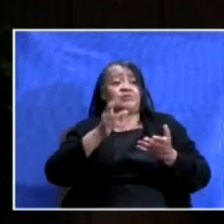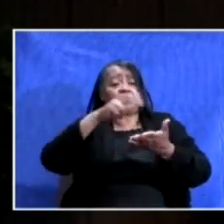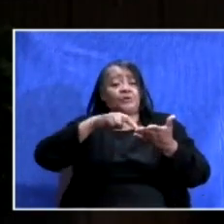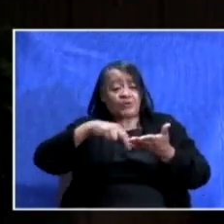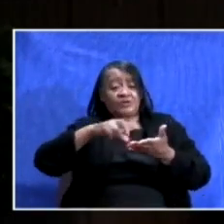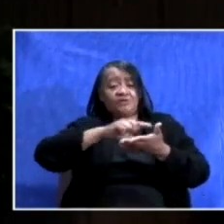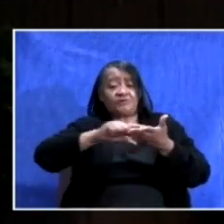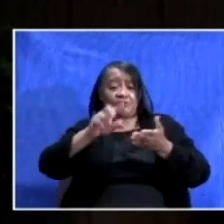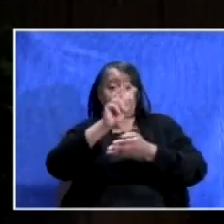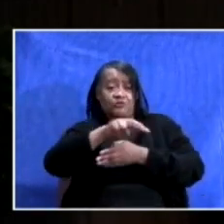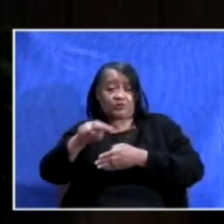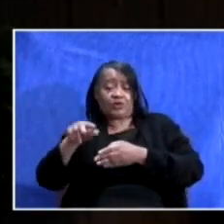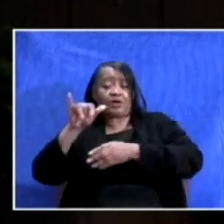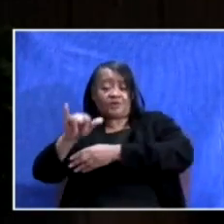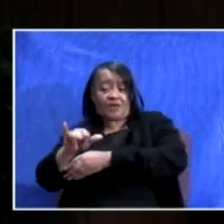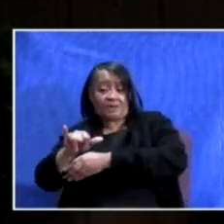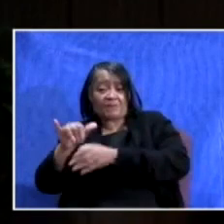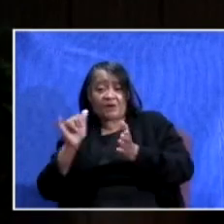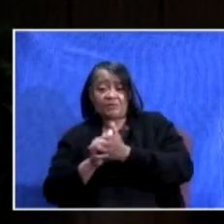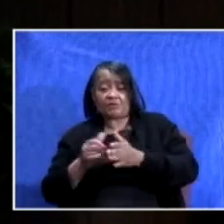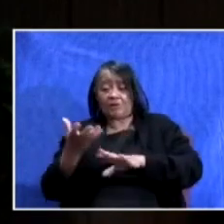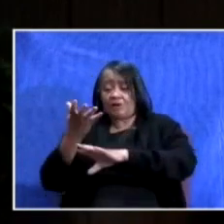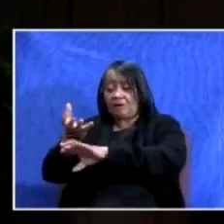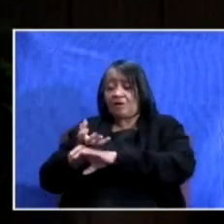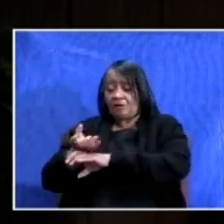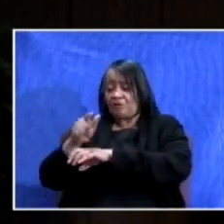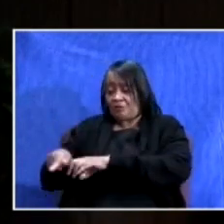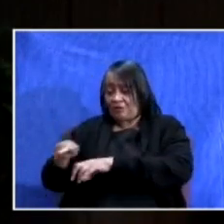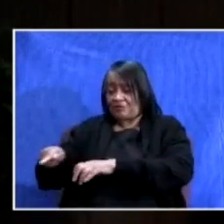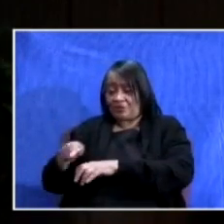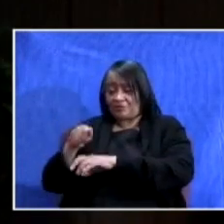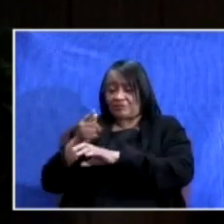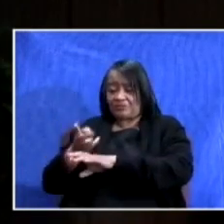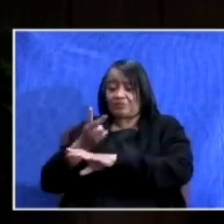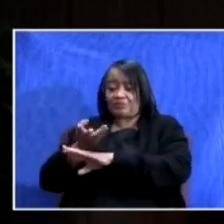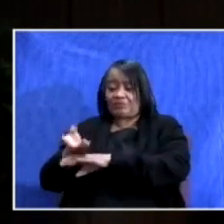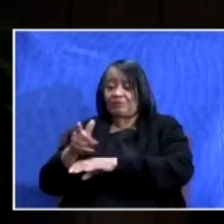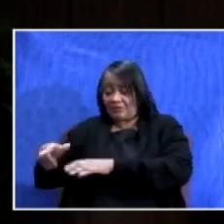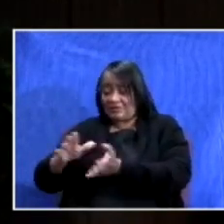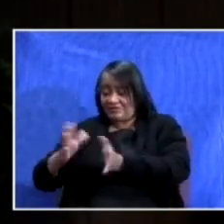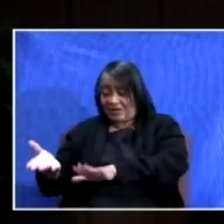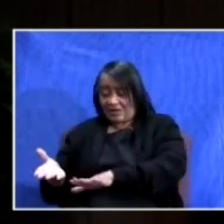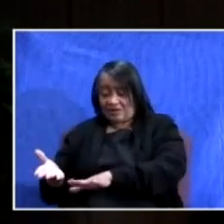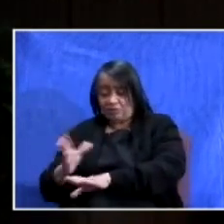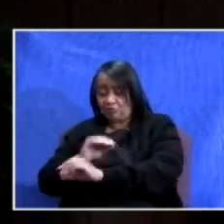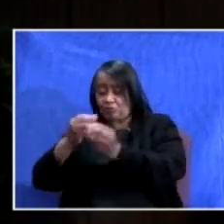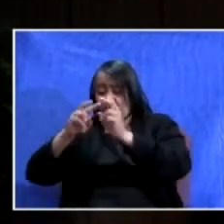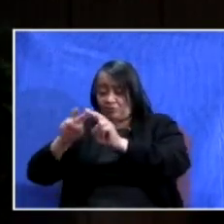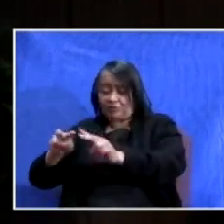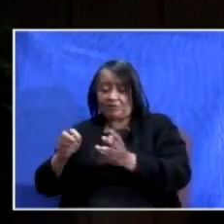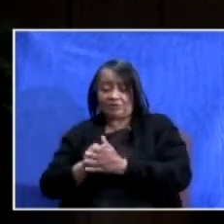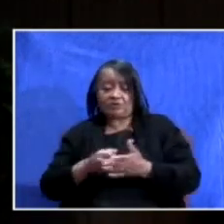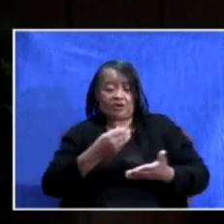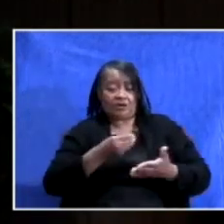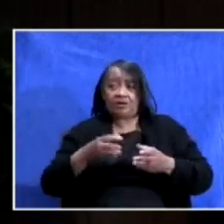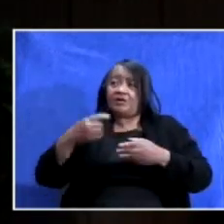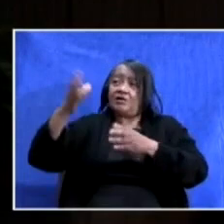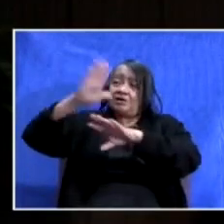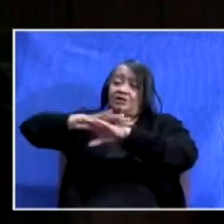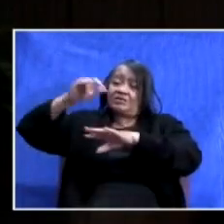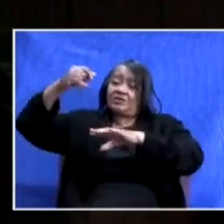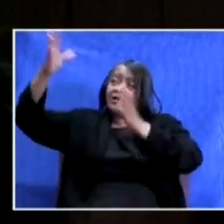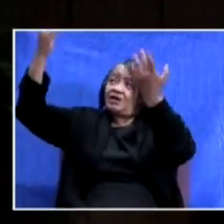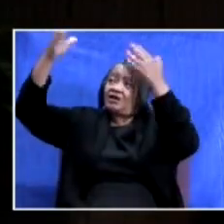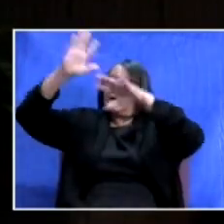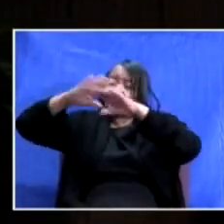22 that the beggar had a funeral. It just says he died. And then the angels came again. So